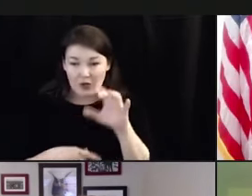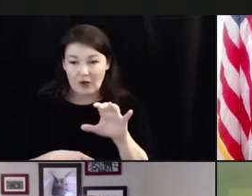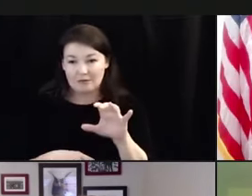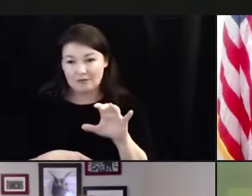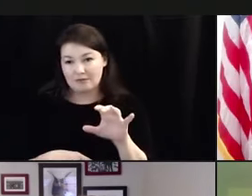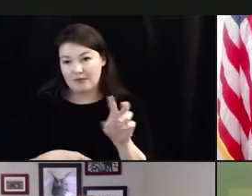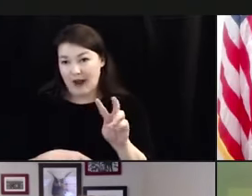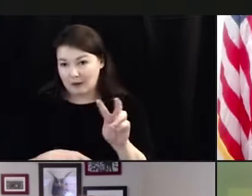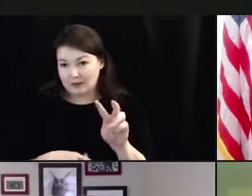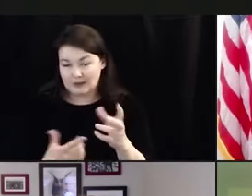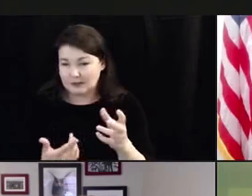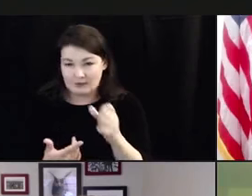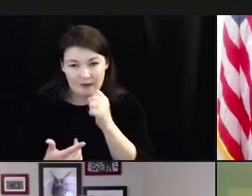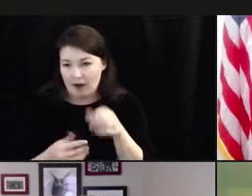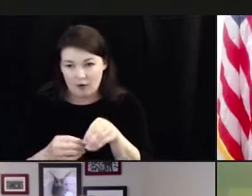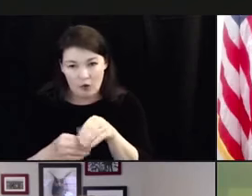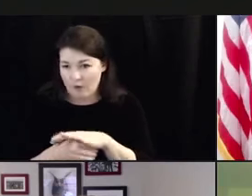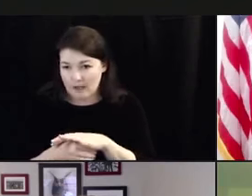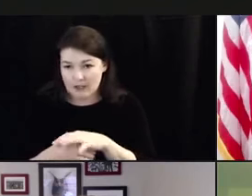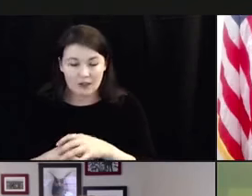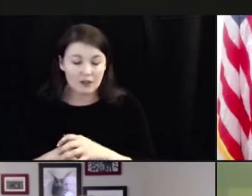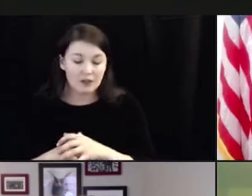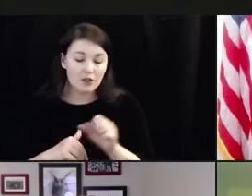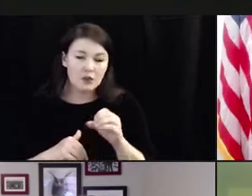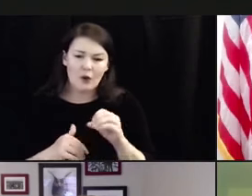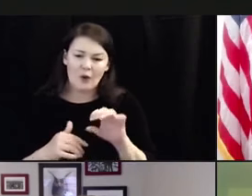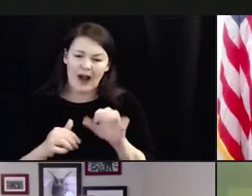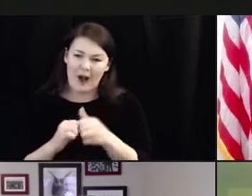COVID hospitalizations having on the care,